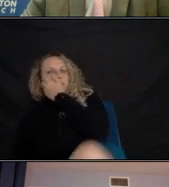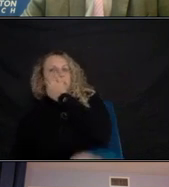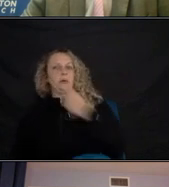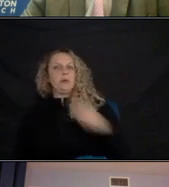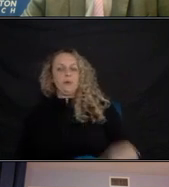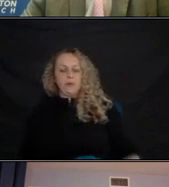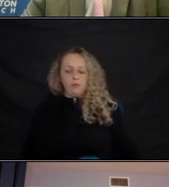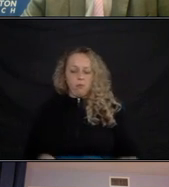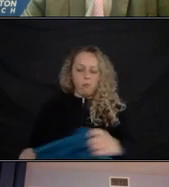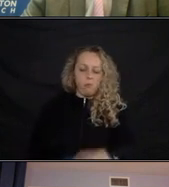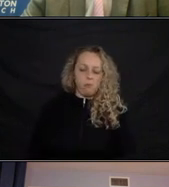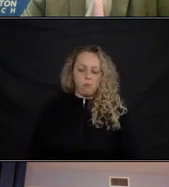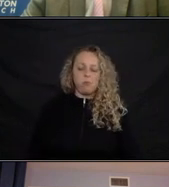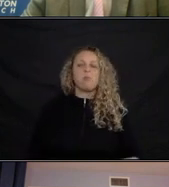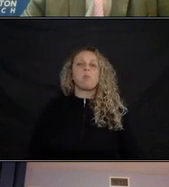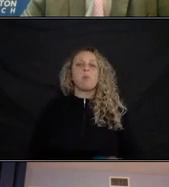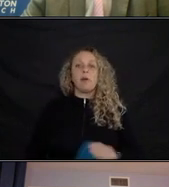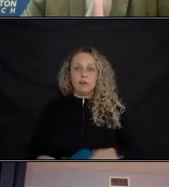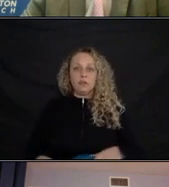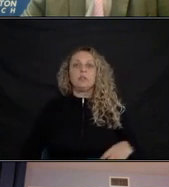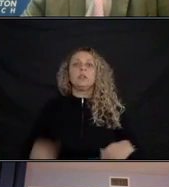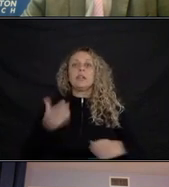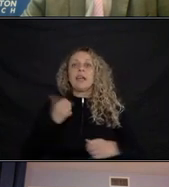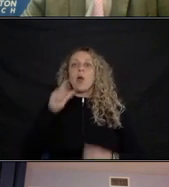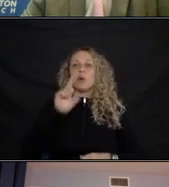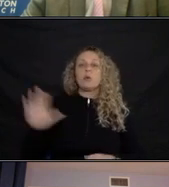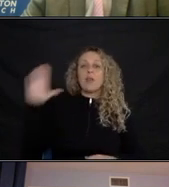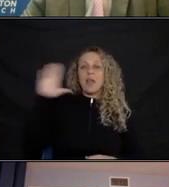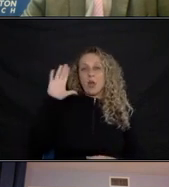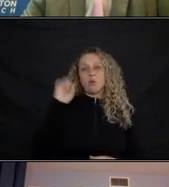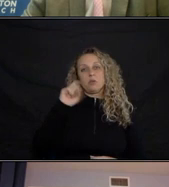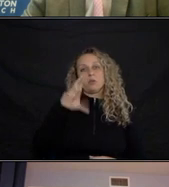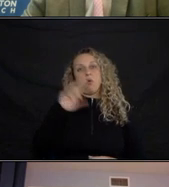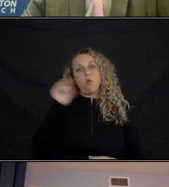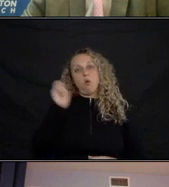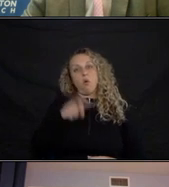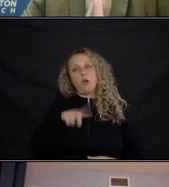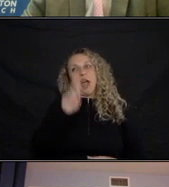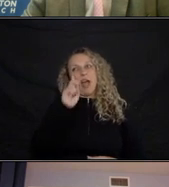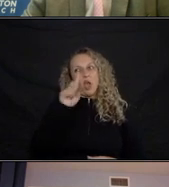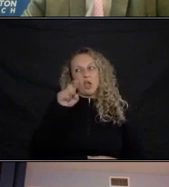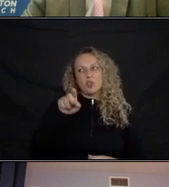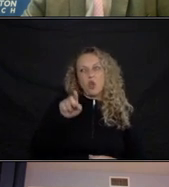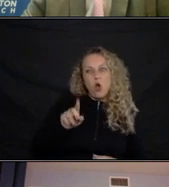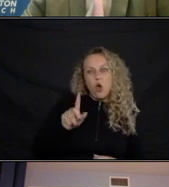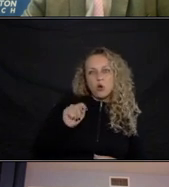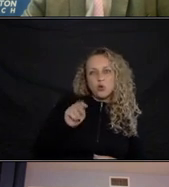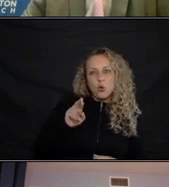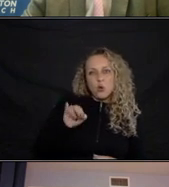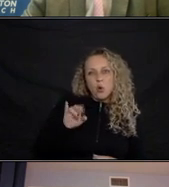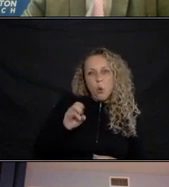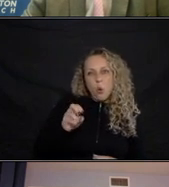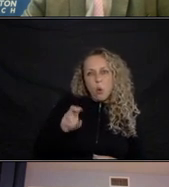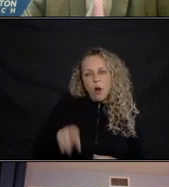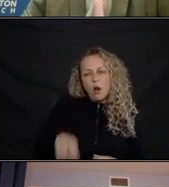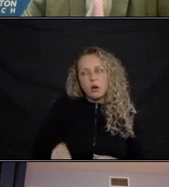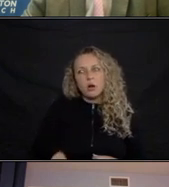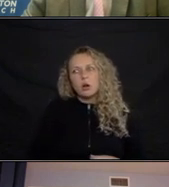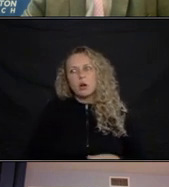All right. John, do we have anyone else with their hand raised or questions? I thought I saw Tori Orr.